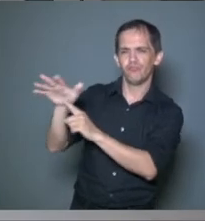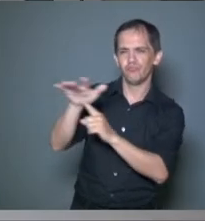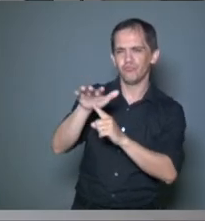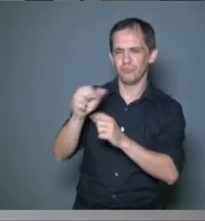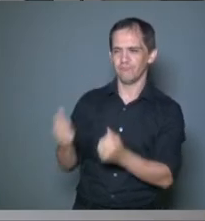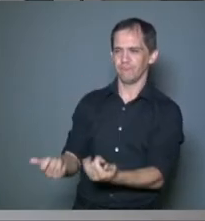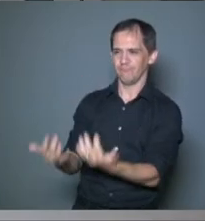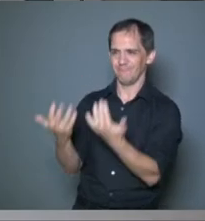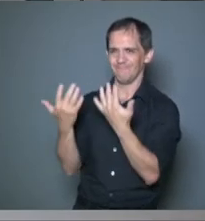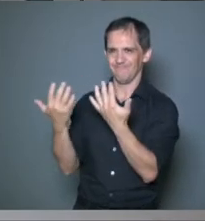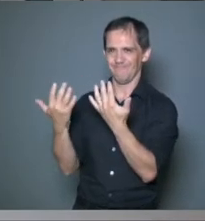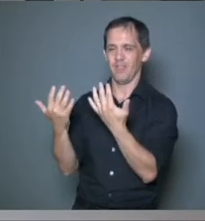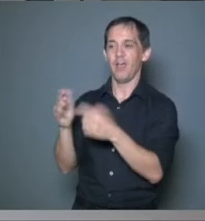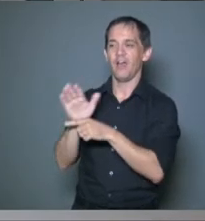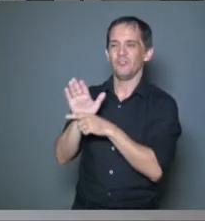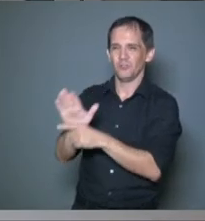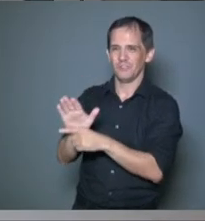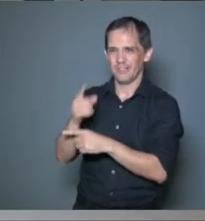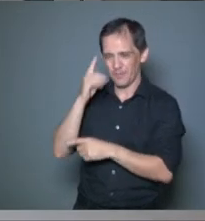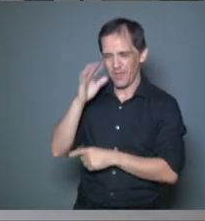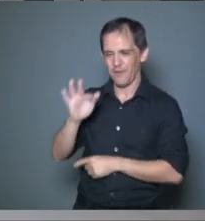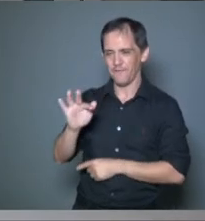market, especially fertilizers.